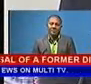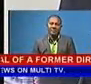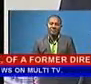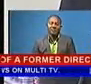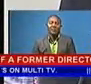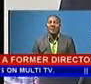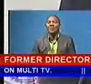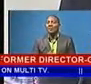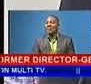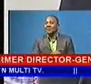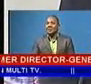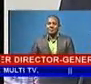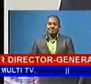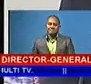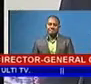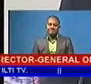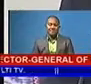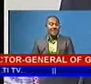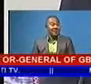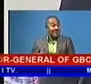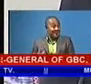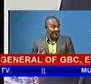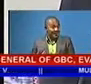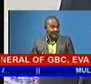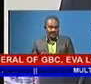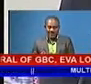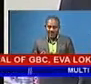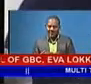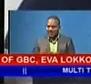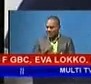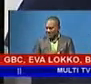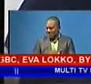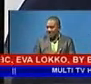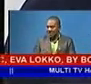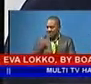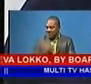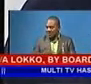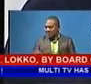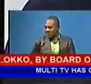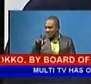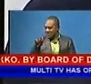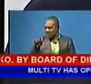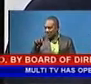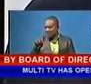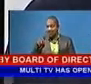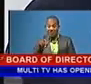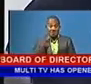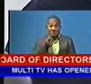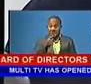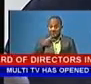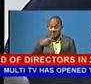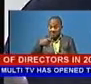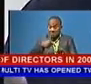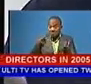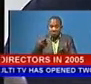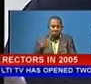My Lord, I have the exhibit here, it's a list of 20. The witnesses, 11 of this are on my list.